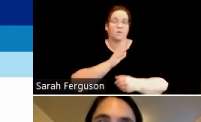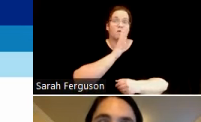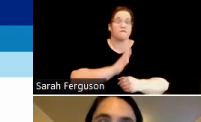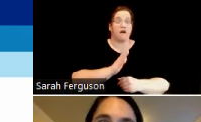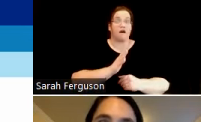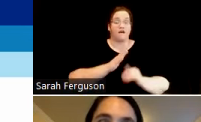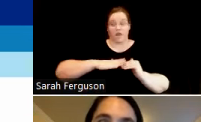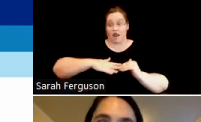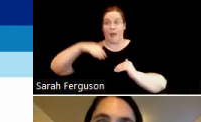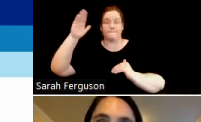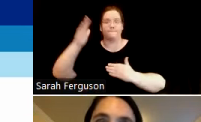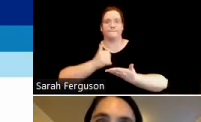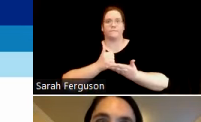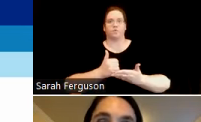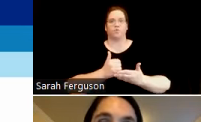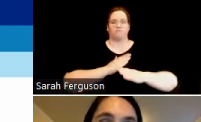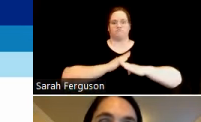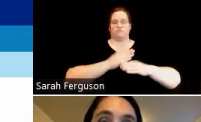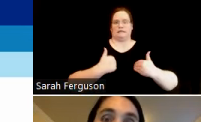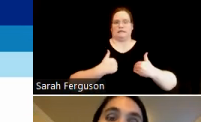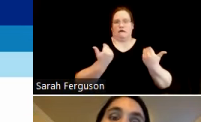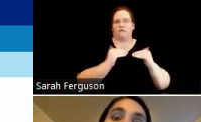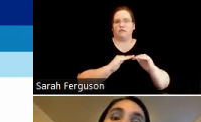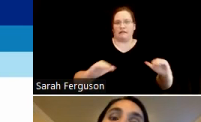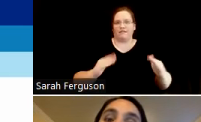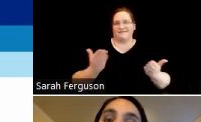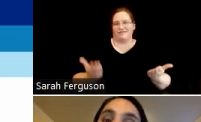has helped to protect our younger kids here in Vermont, and I'm really grateful.